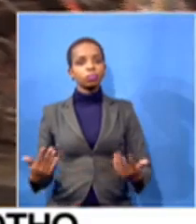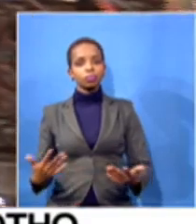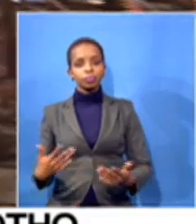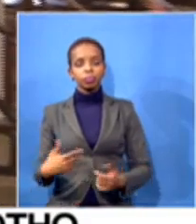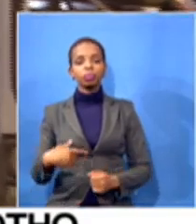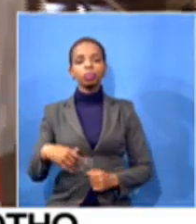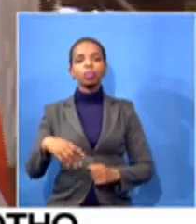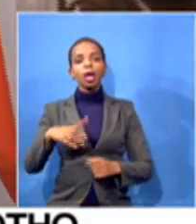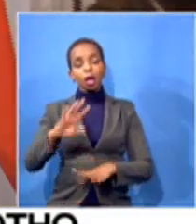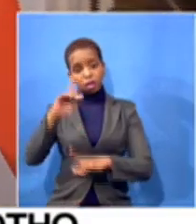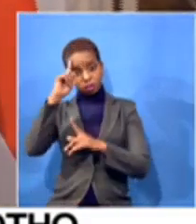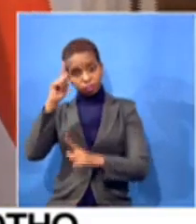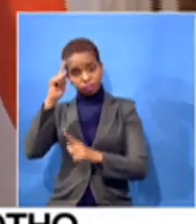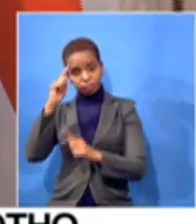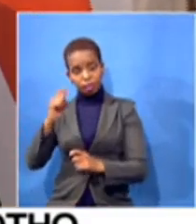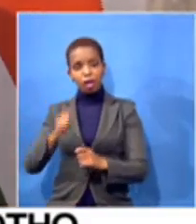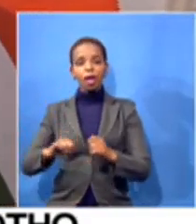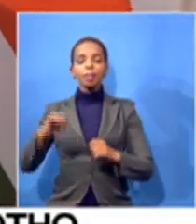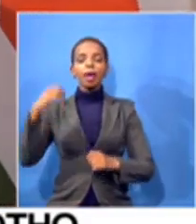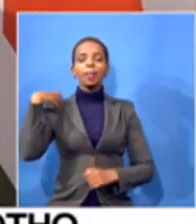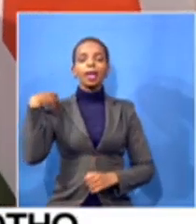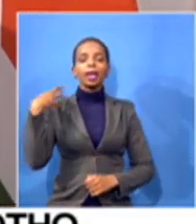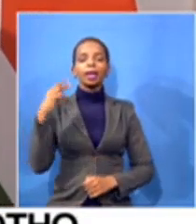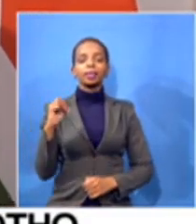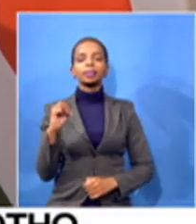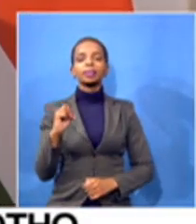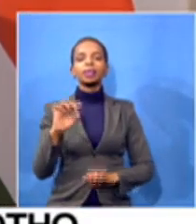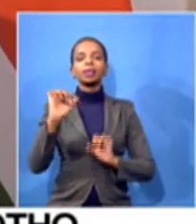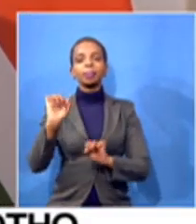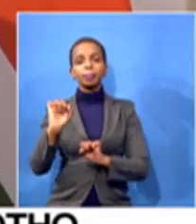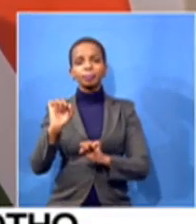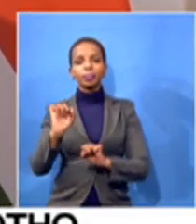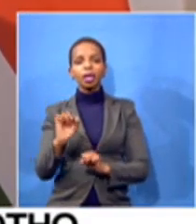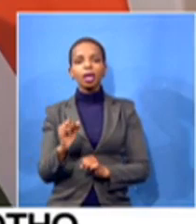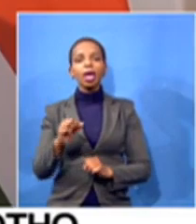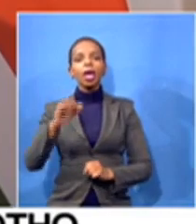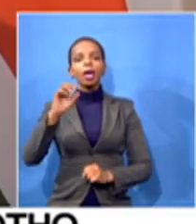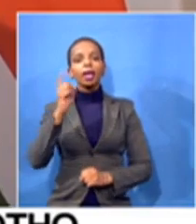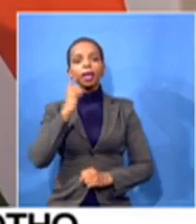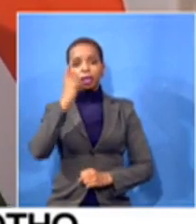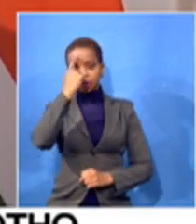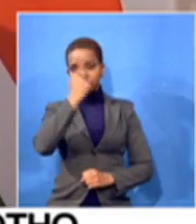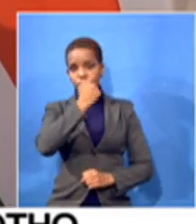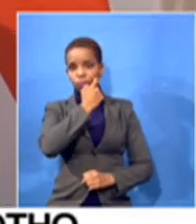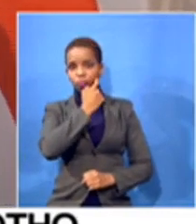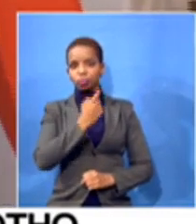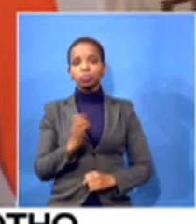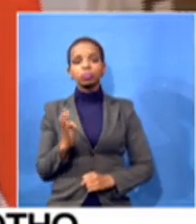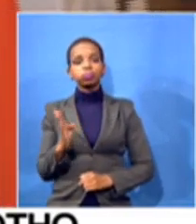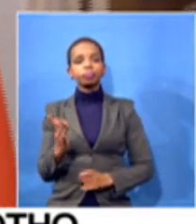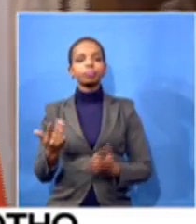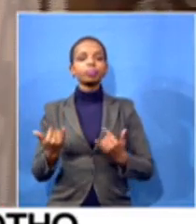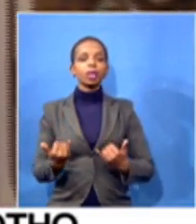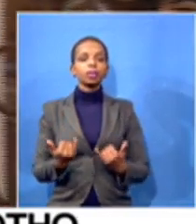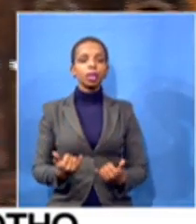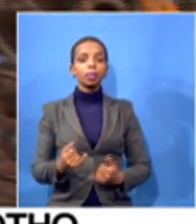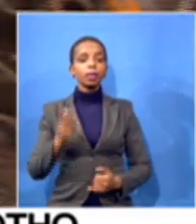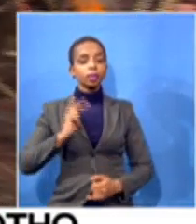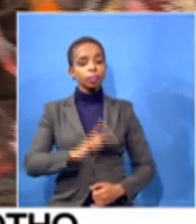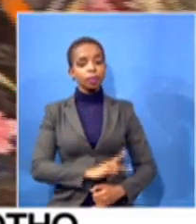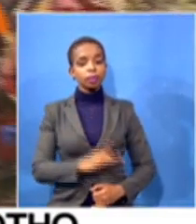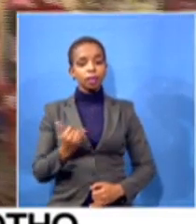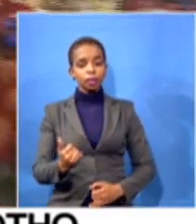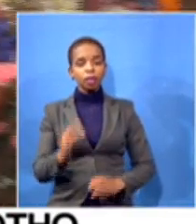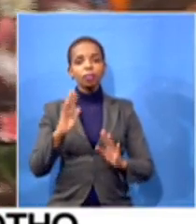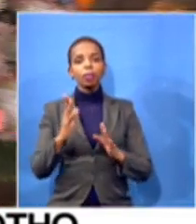Lesotho Dr. Majoro and His Excellency President Cyril Ramaphosa. Mr. President, if I could invite you to deliver your remarks first